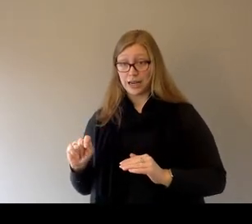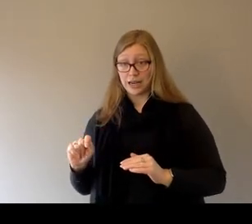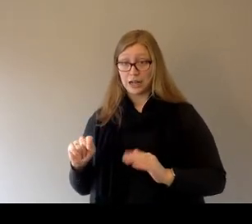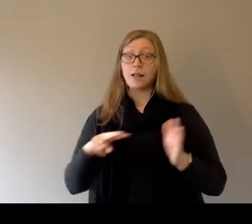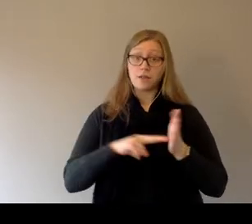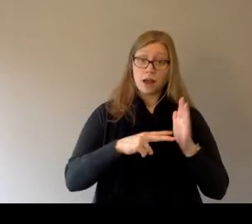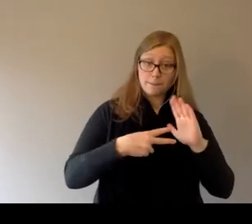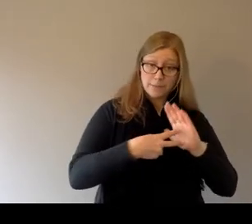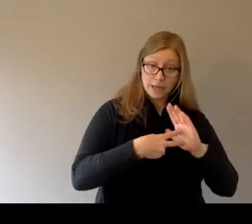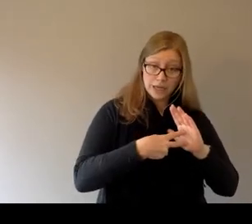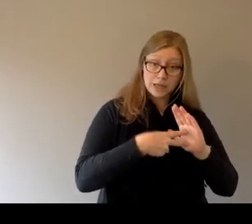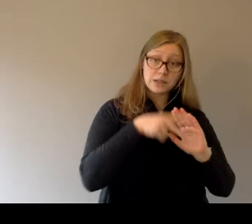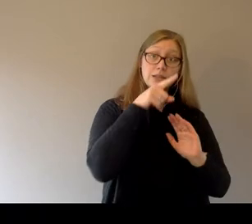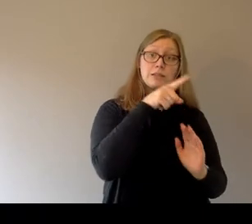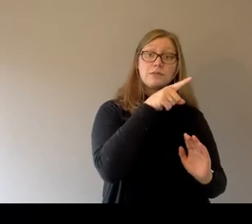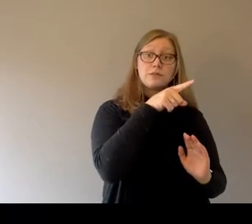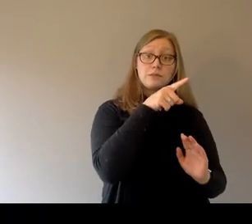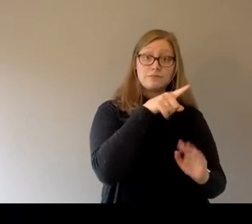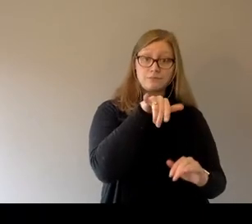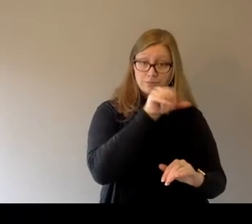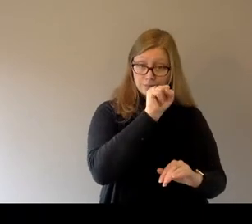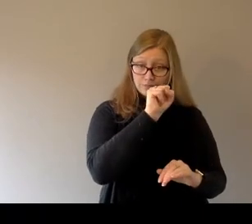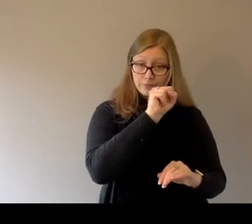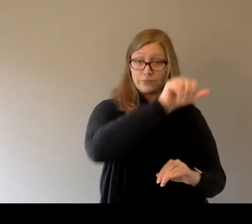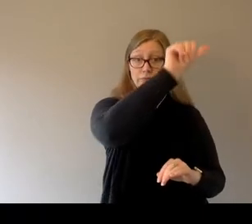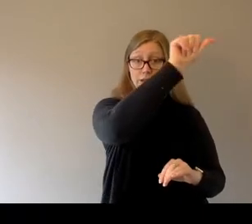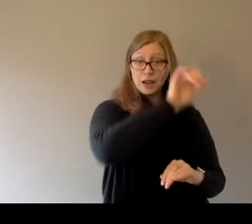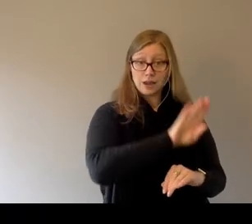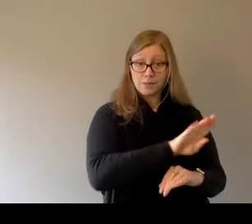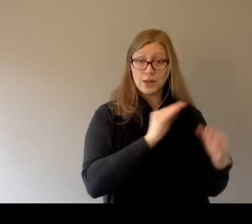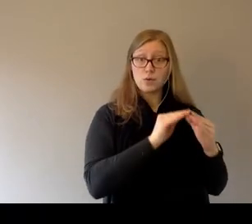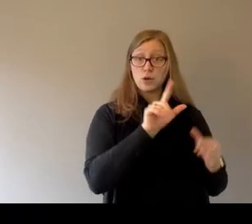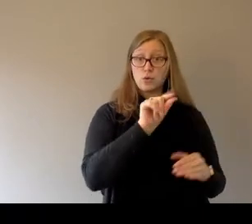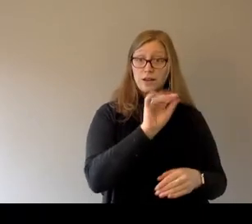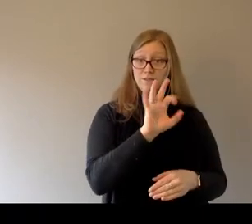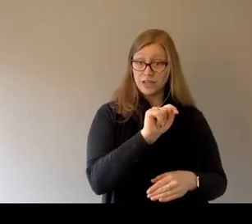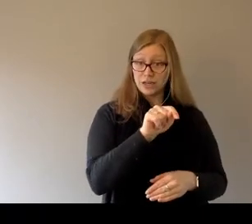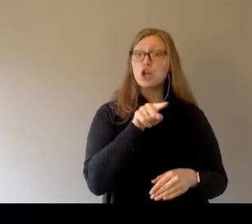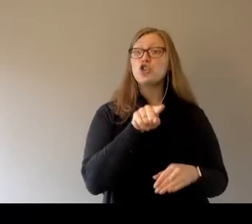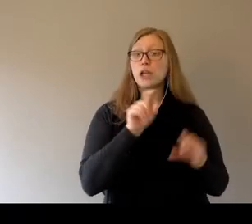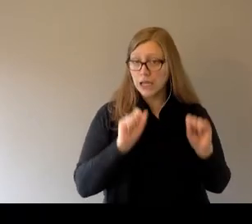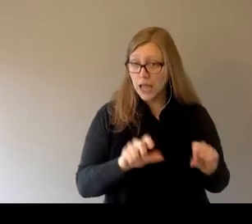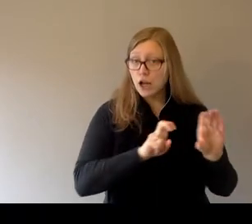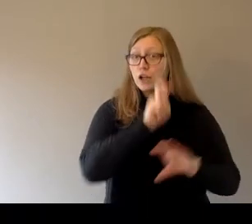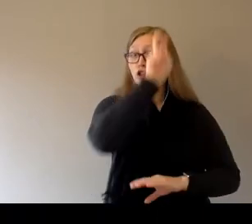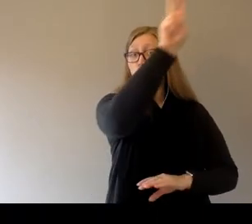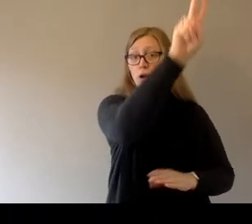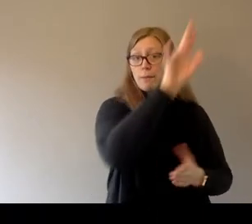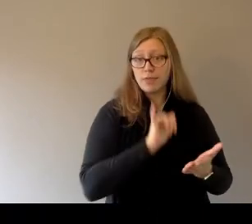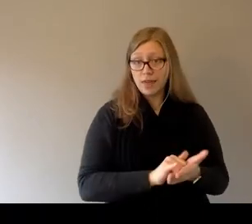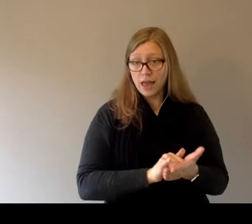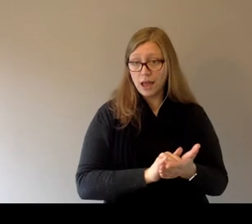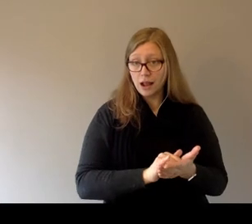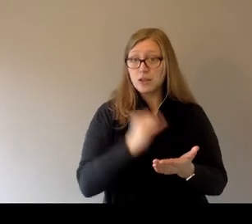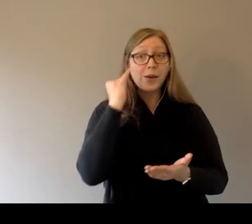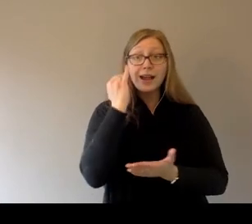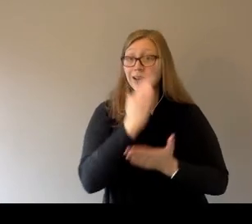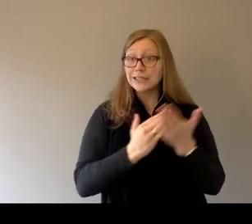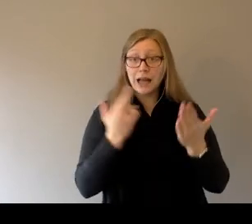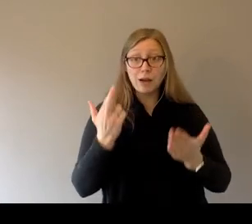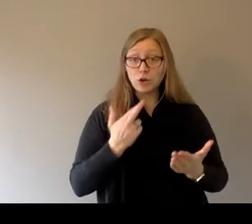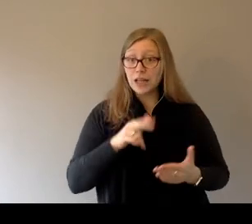So yes, okay, she can jump this. So if for some reason this